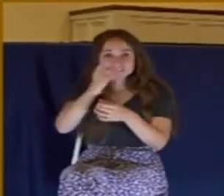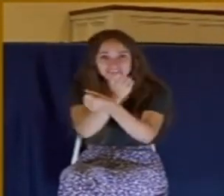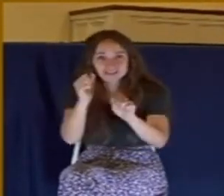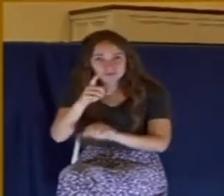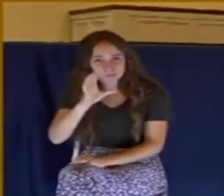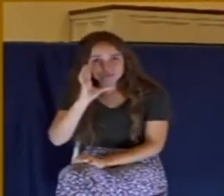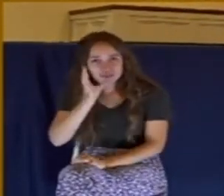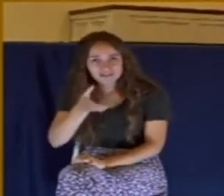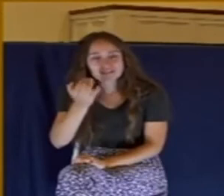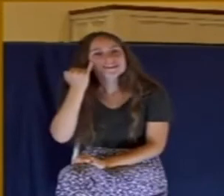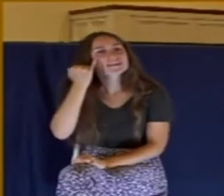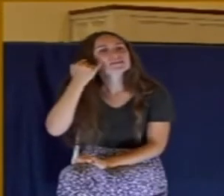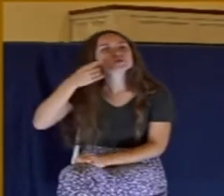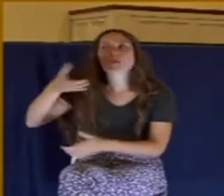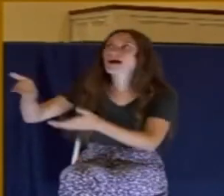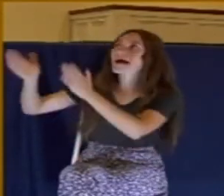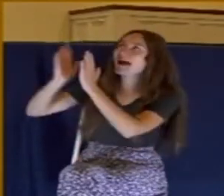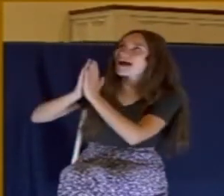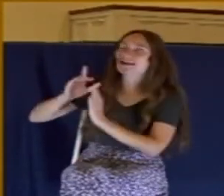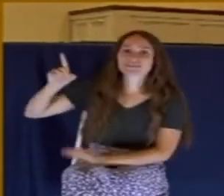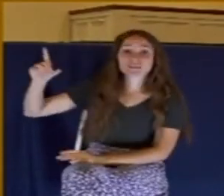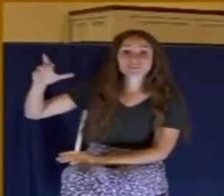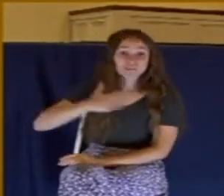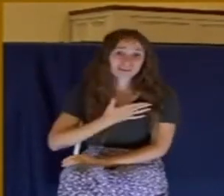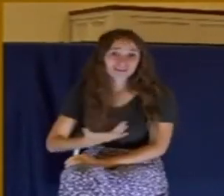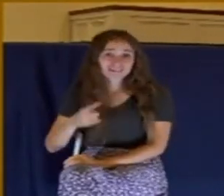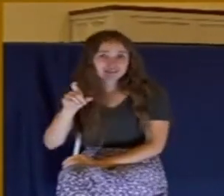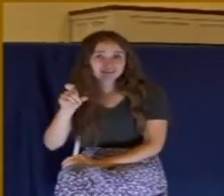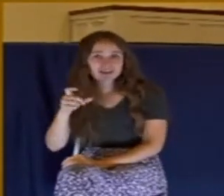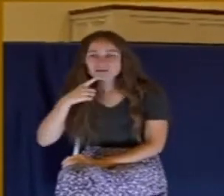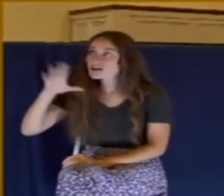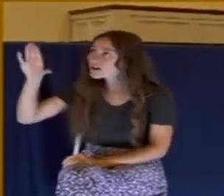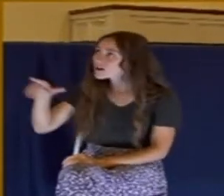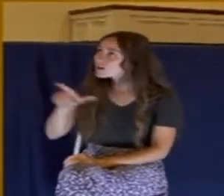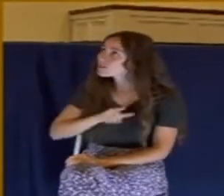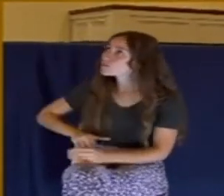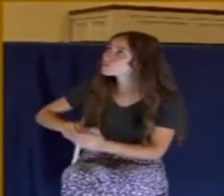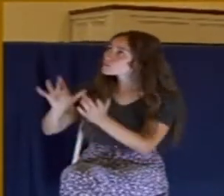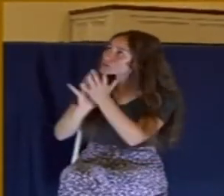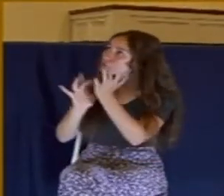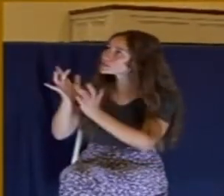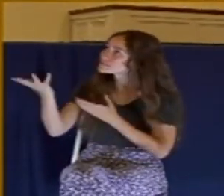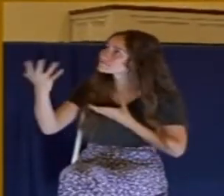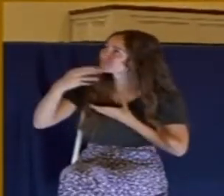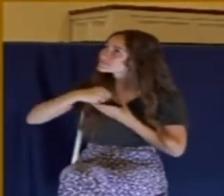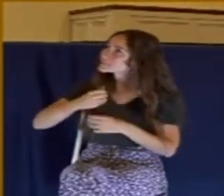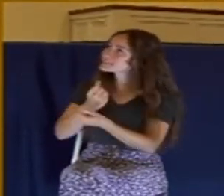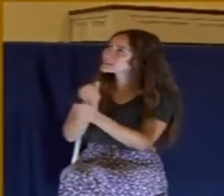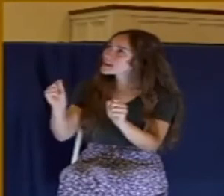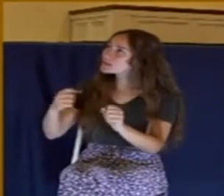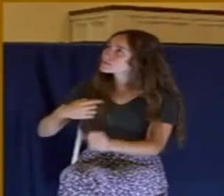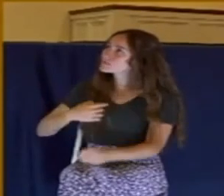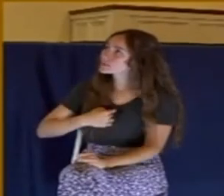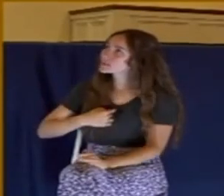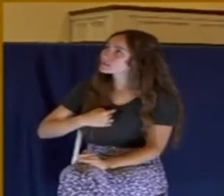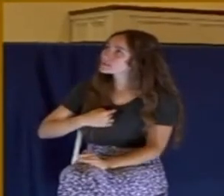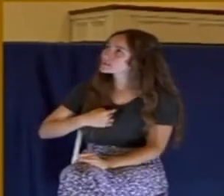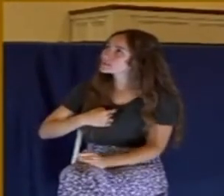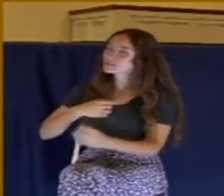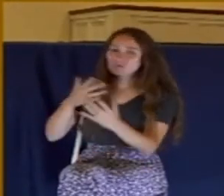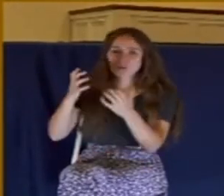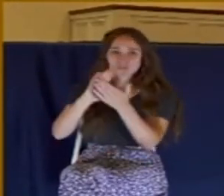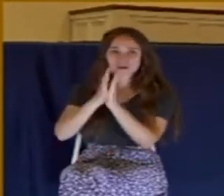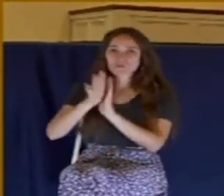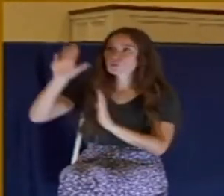him. Would you be willing to do that? Say, Lord Jesus, come into my heart. Save me. Make me your